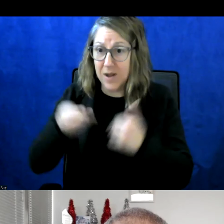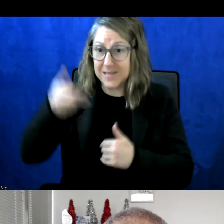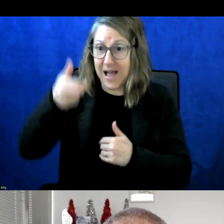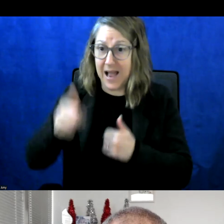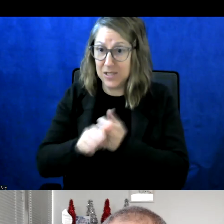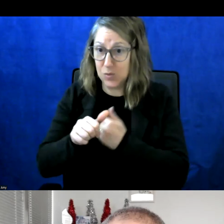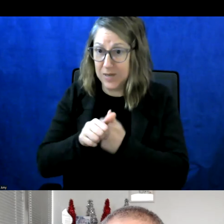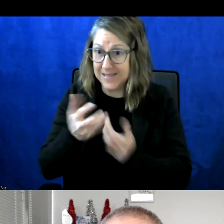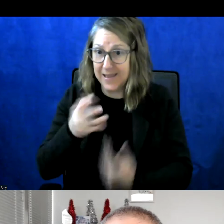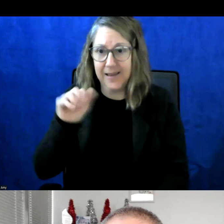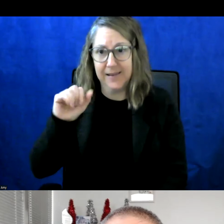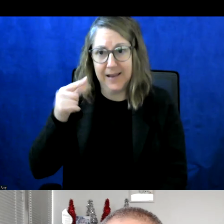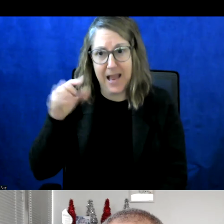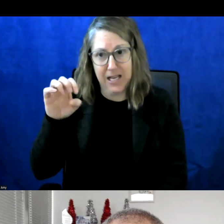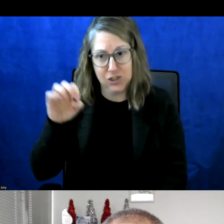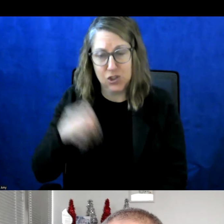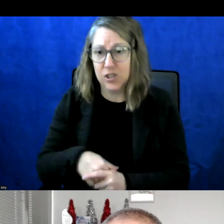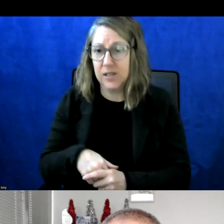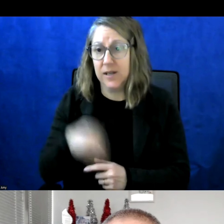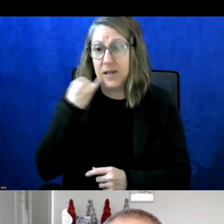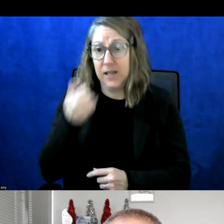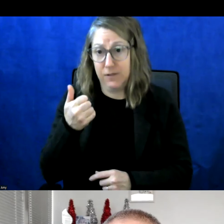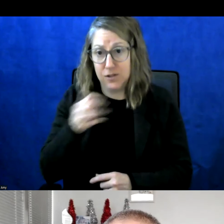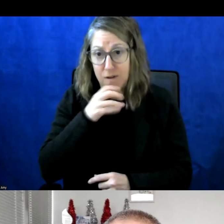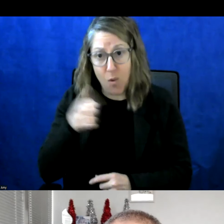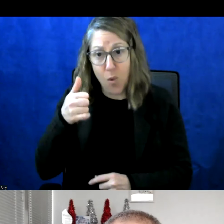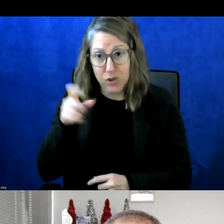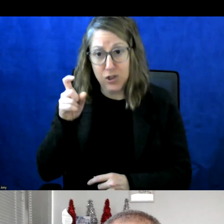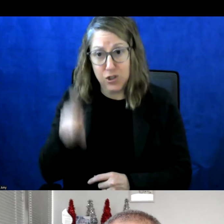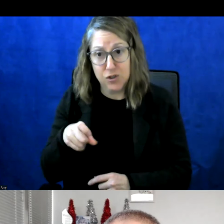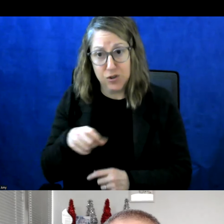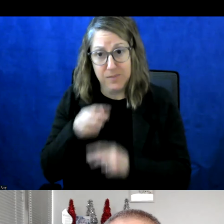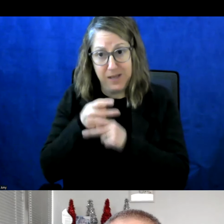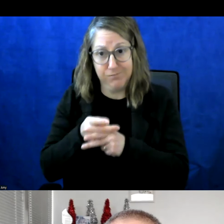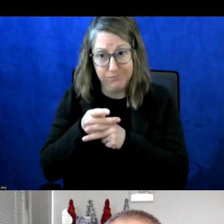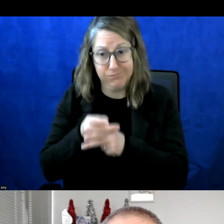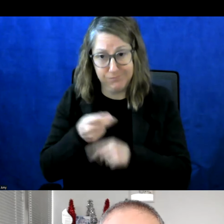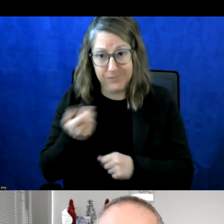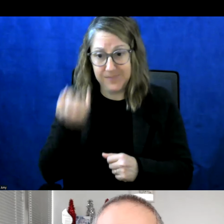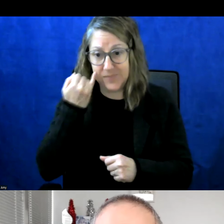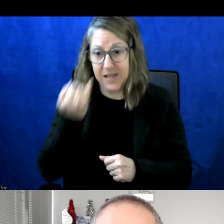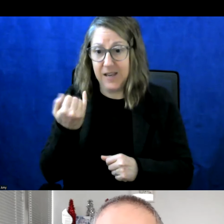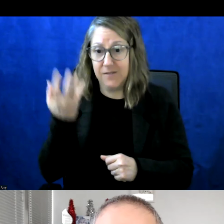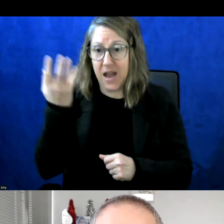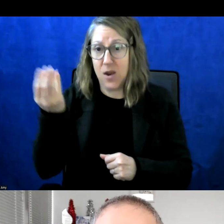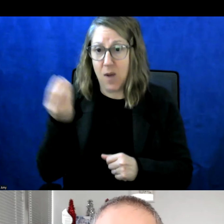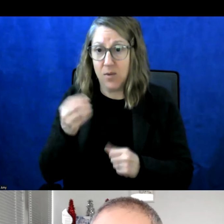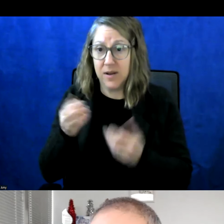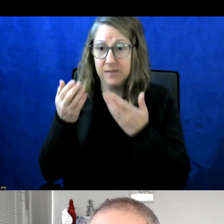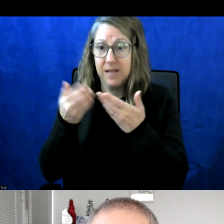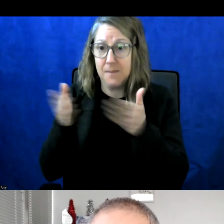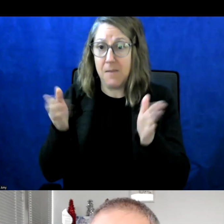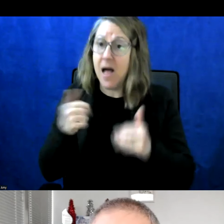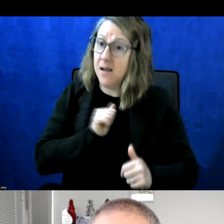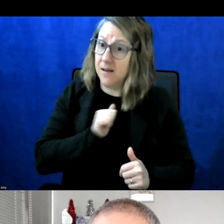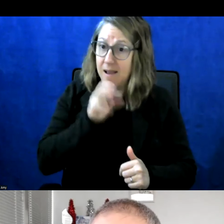Age. So if you're older, you should be taking precautions. So if I'm in a public, I'm 63 years old.